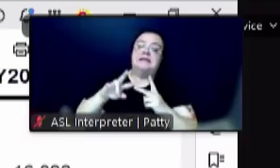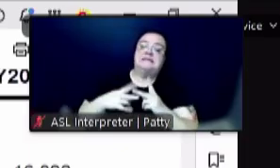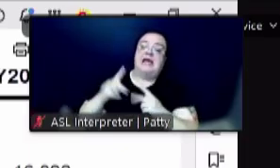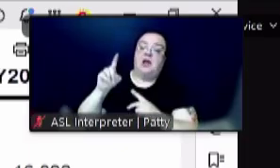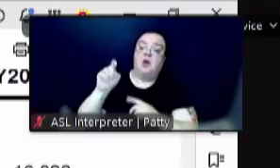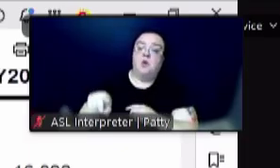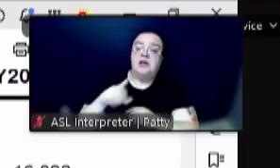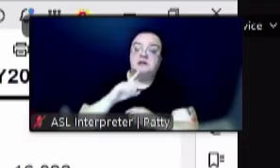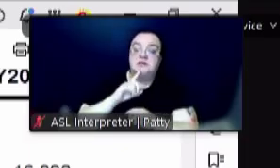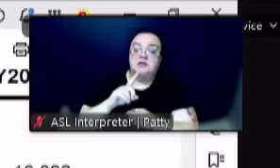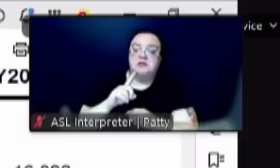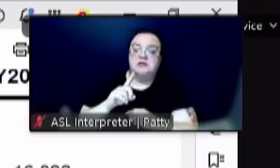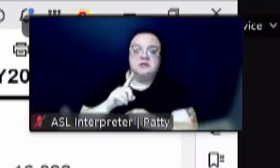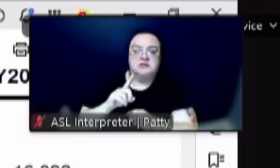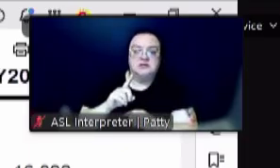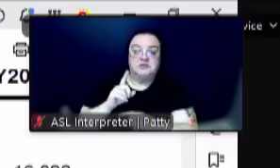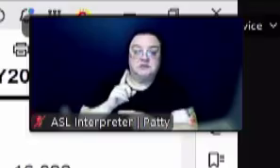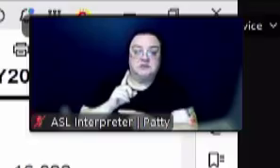council.